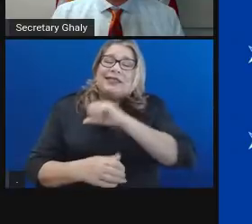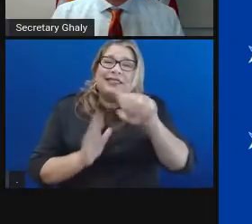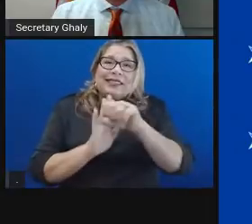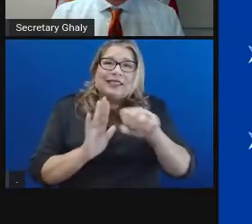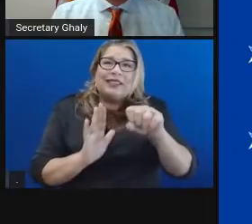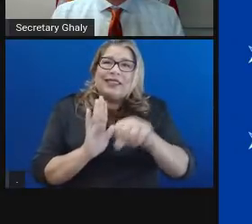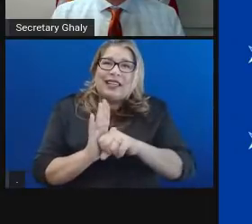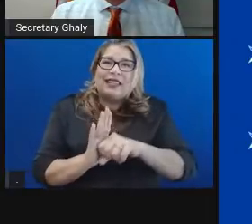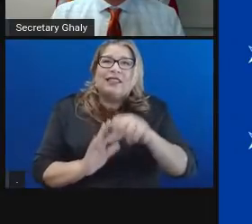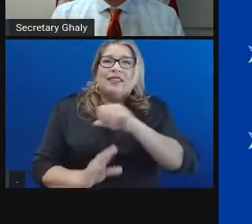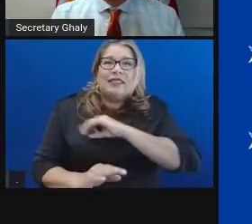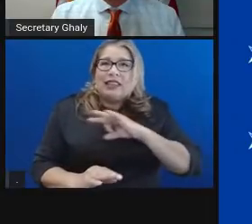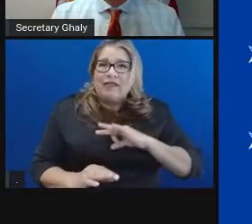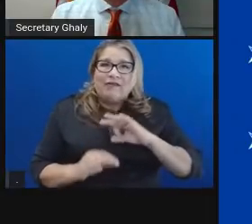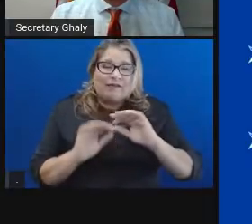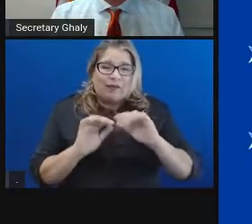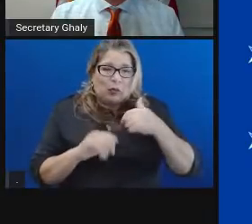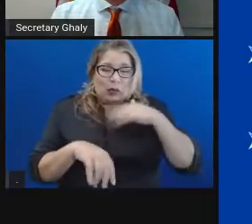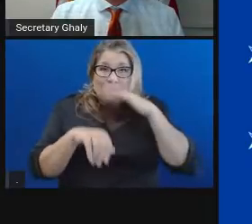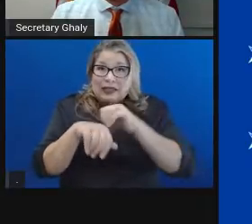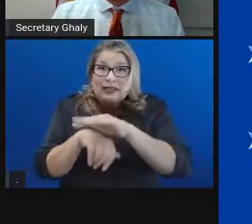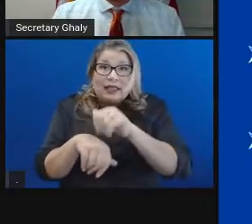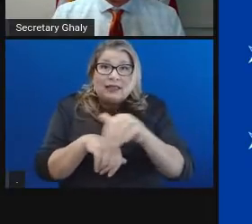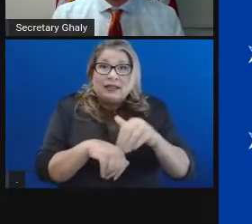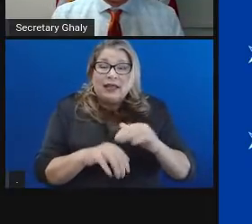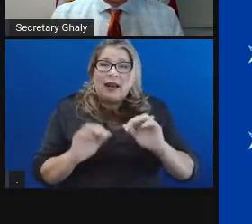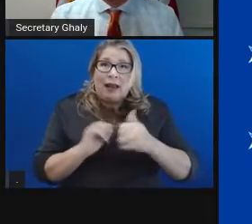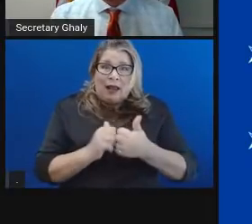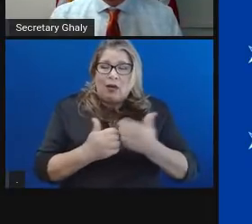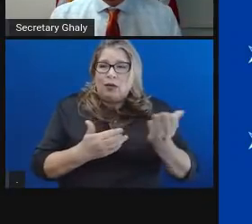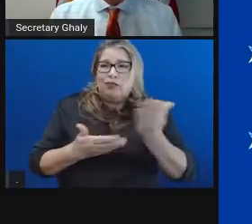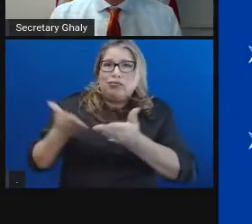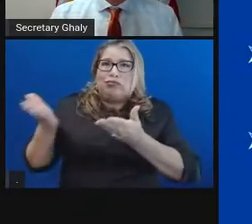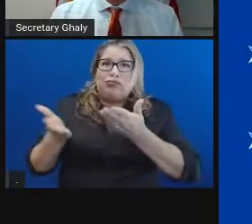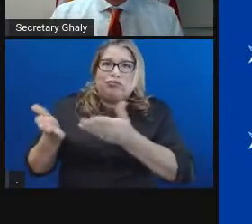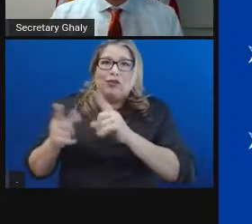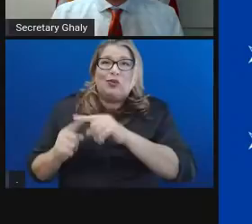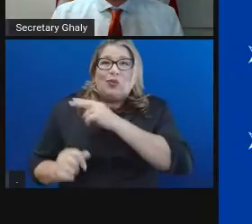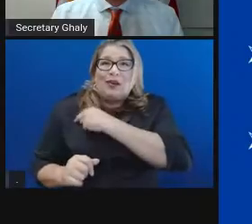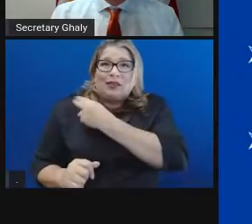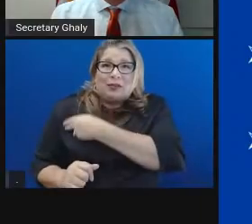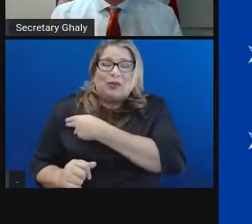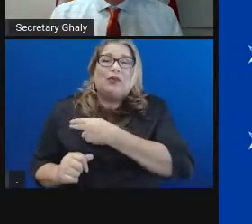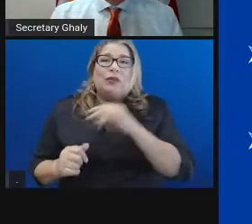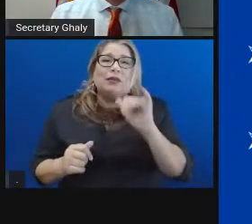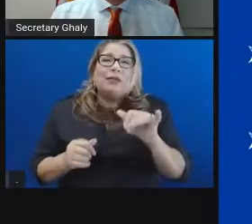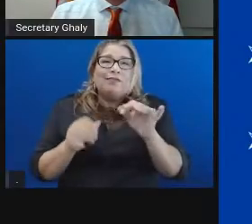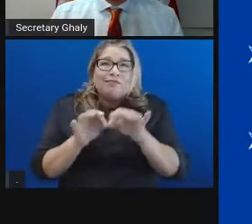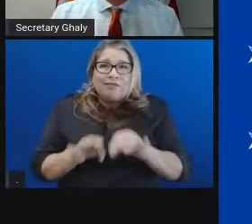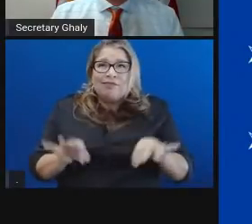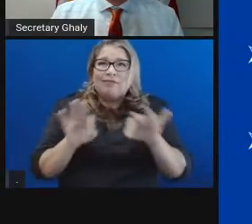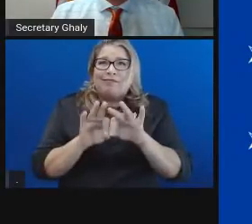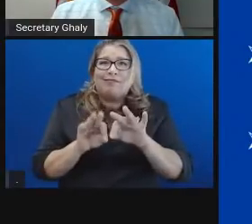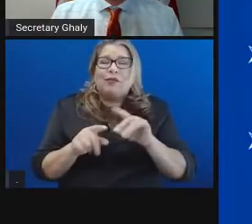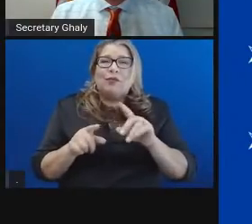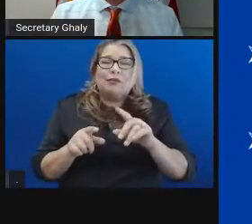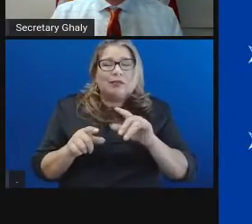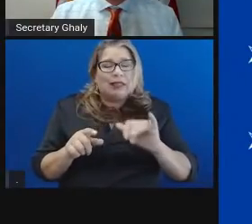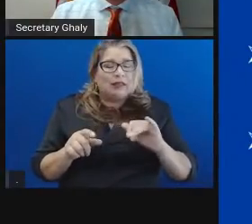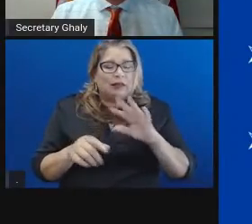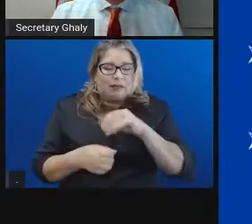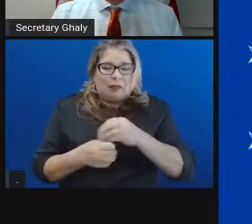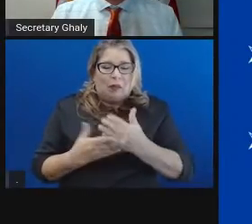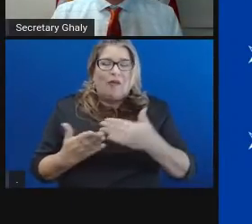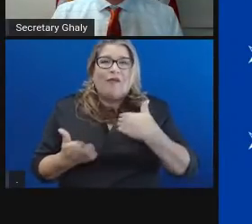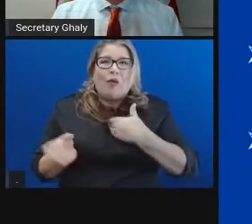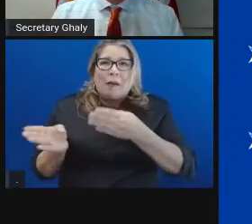hospital campuses to get registry staff, other contract staff as a key strategy in our ability